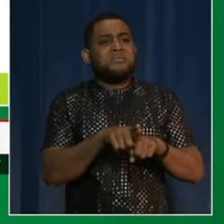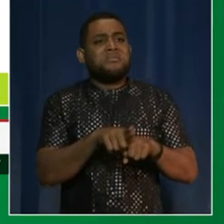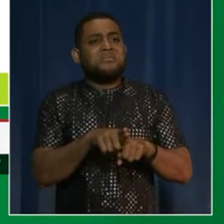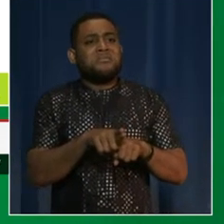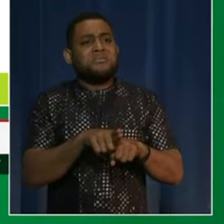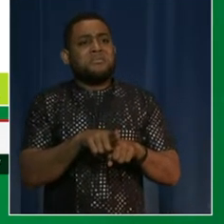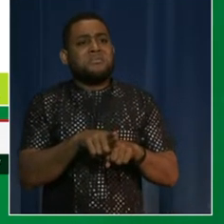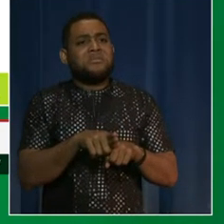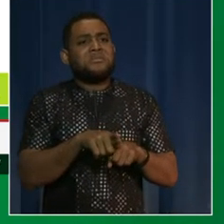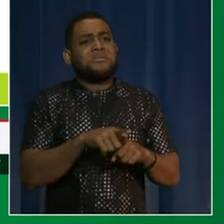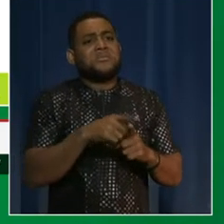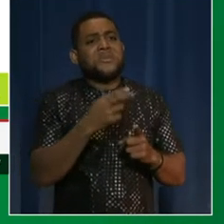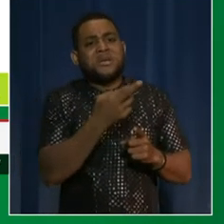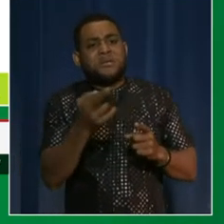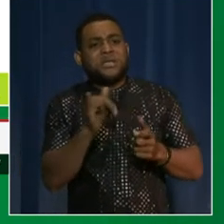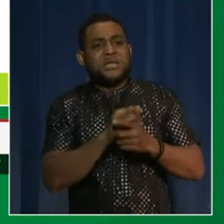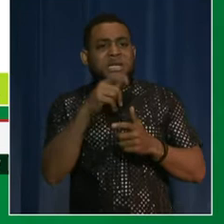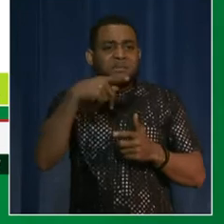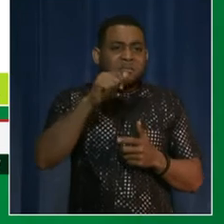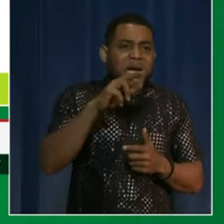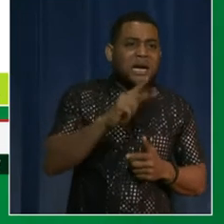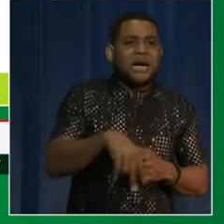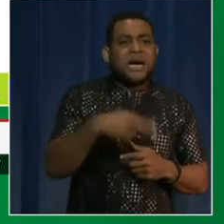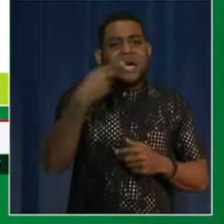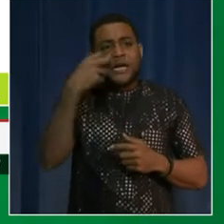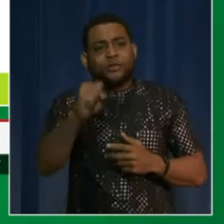amenities I mentioned with the last parcel.